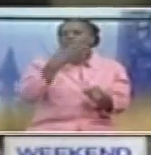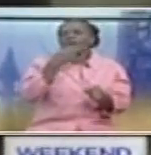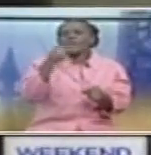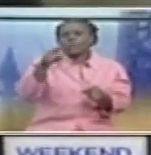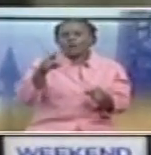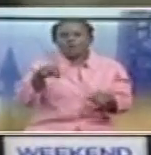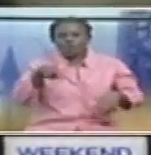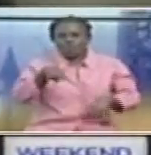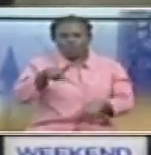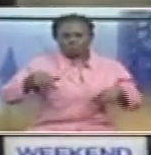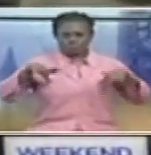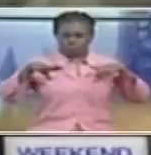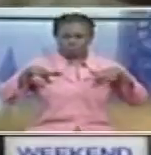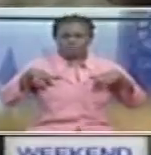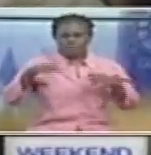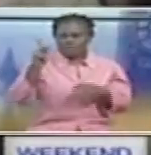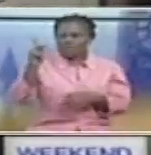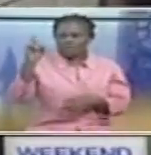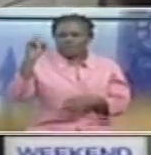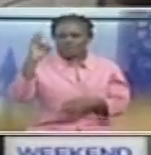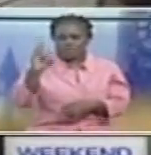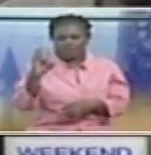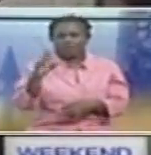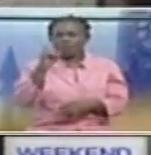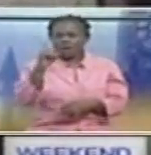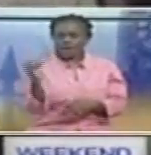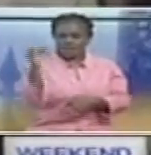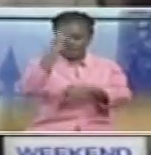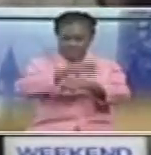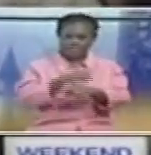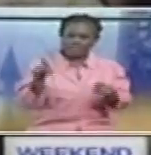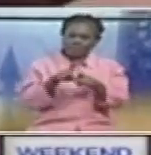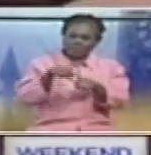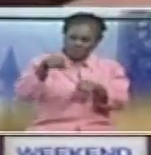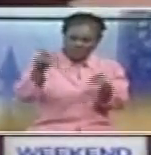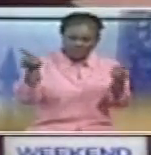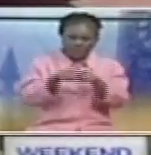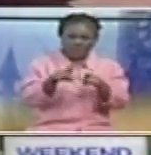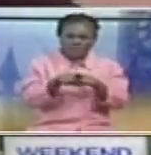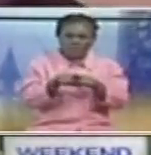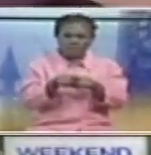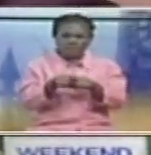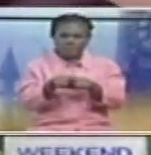walk proudly in the Kenya Defense Force uniform and hoping one day he too would do the same.